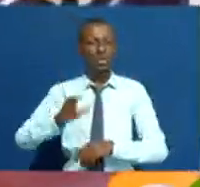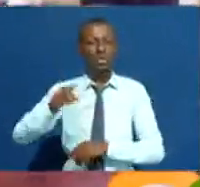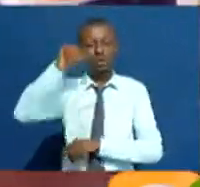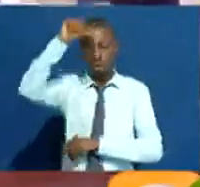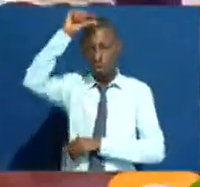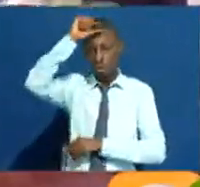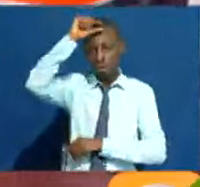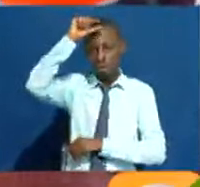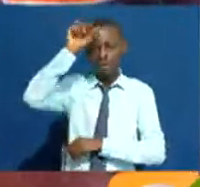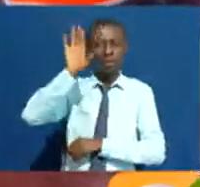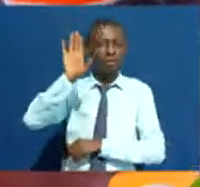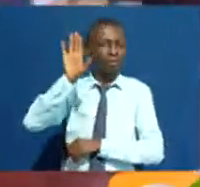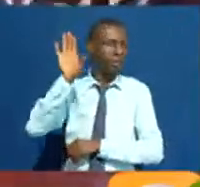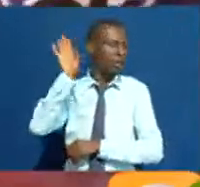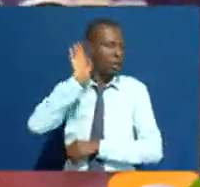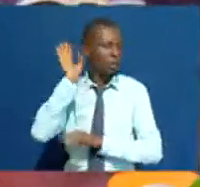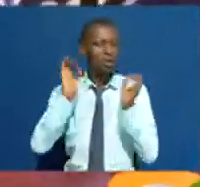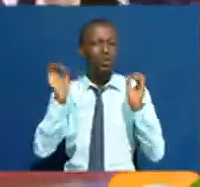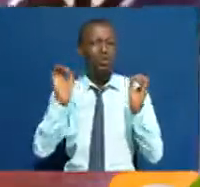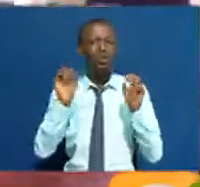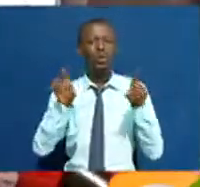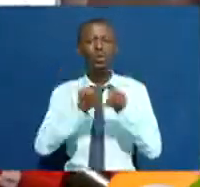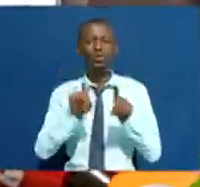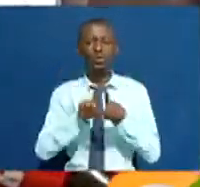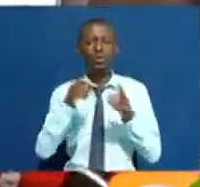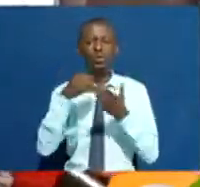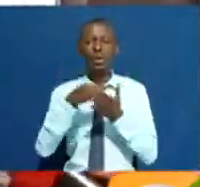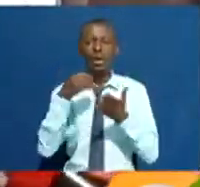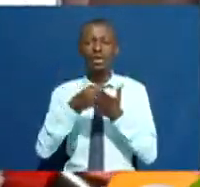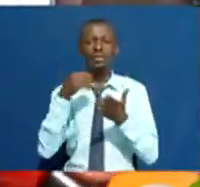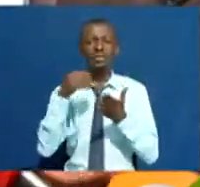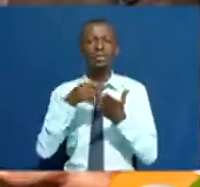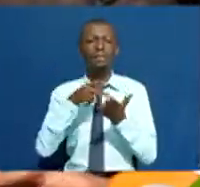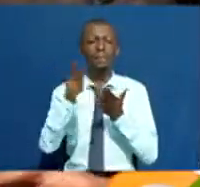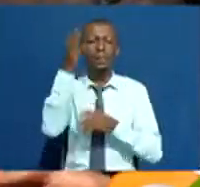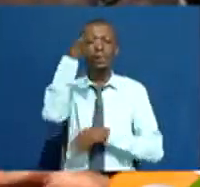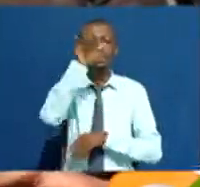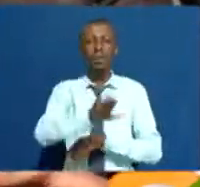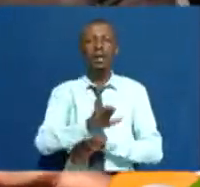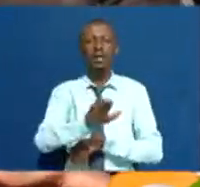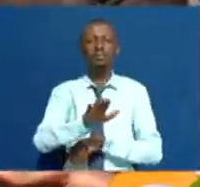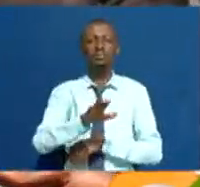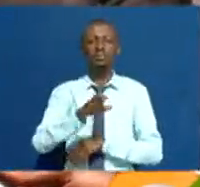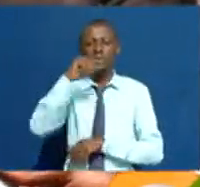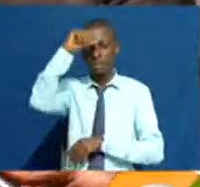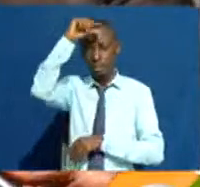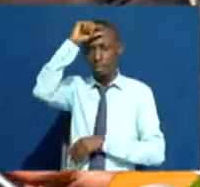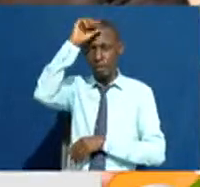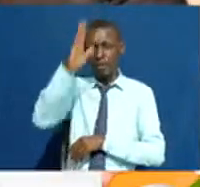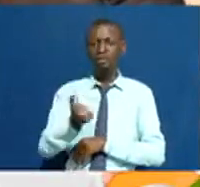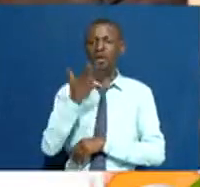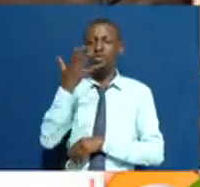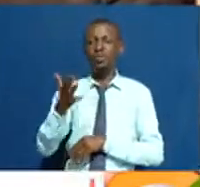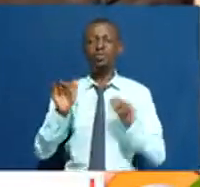government will not heed their calls and refund their money. Ulituambia kama kafana tuende tutulie devolution